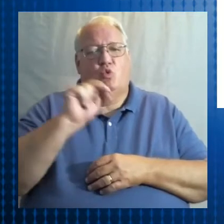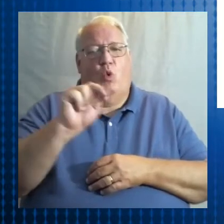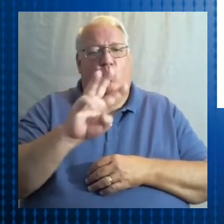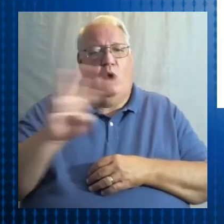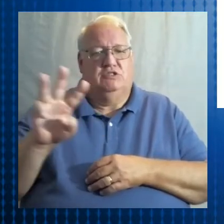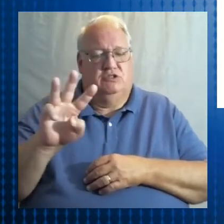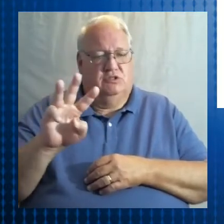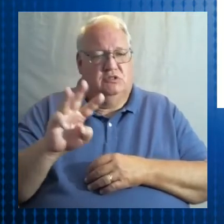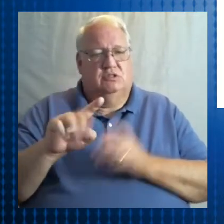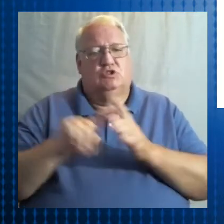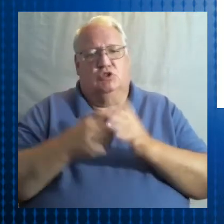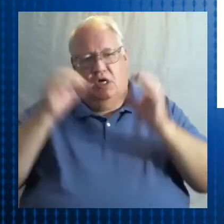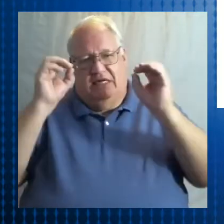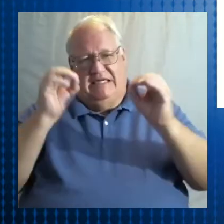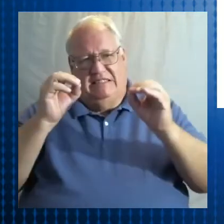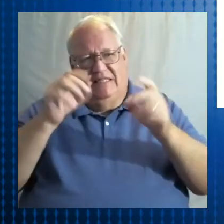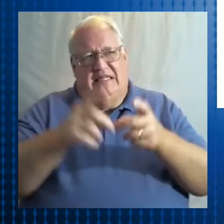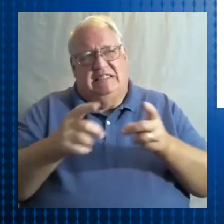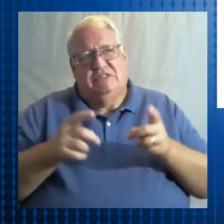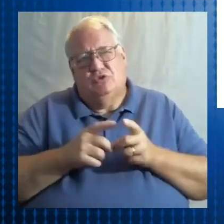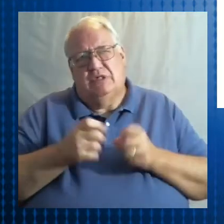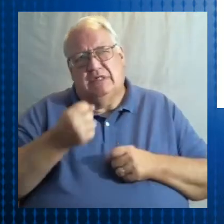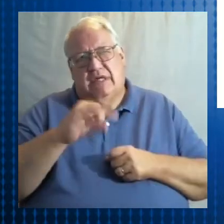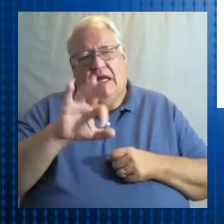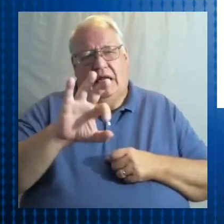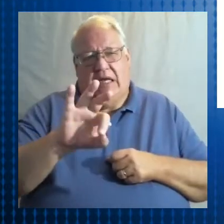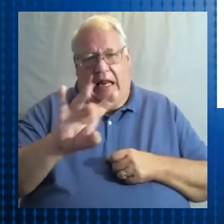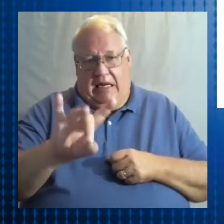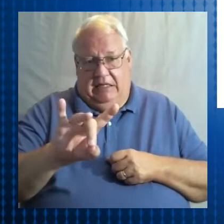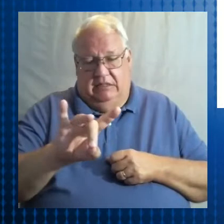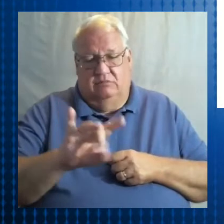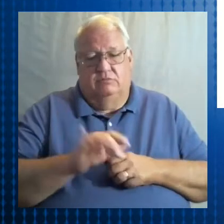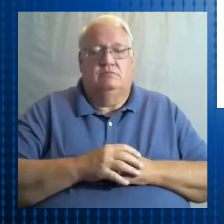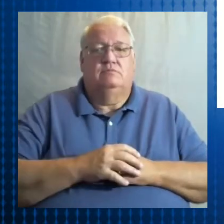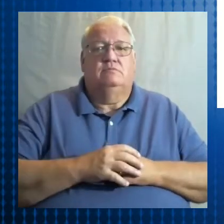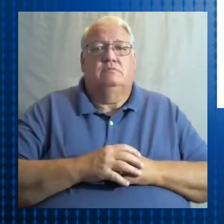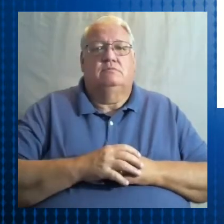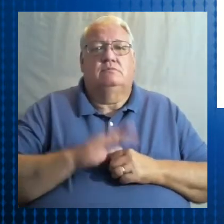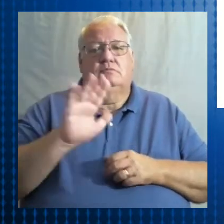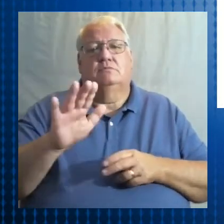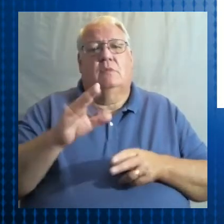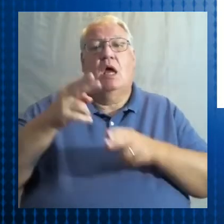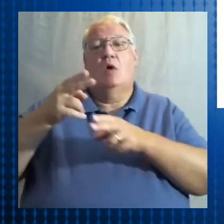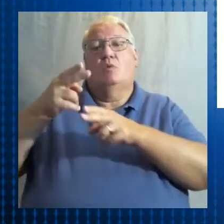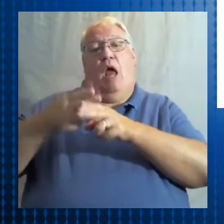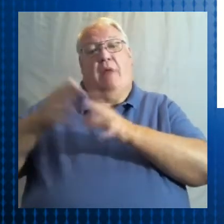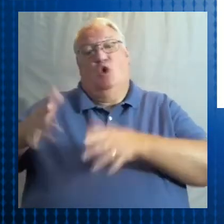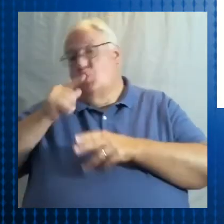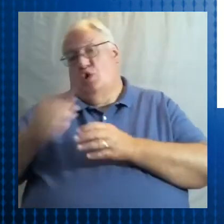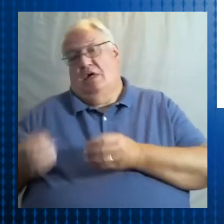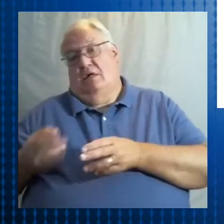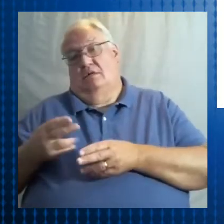and began teaching in the district in 1998. Her nominator said that she is one of a